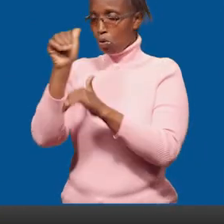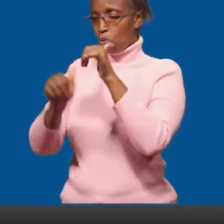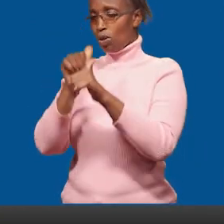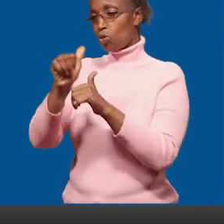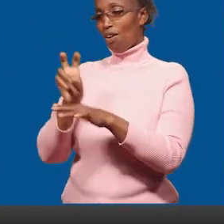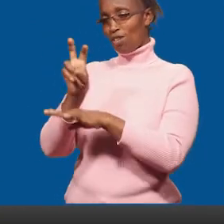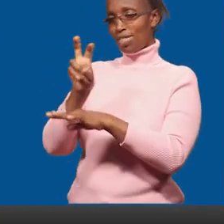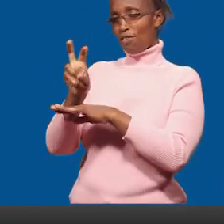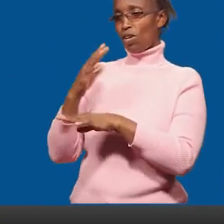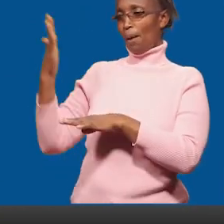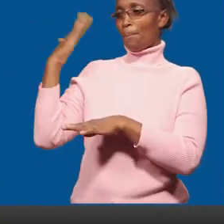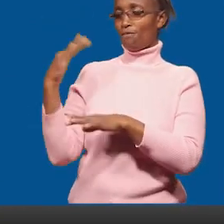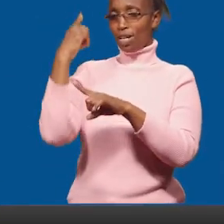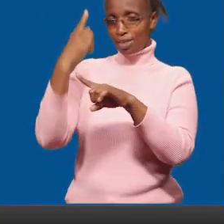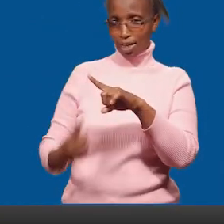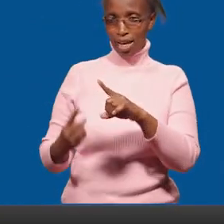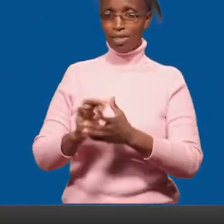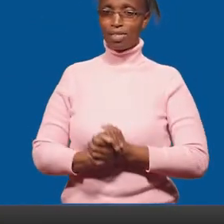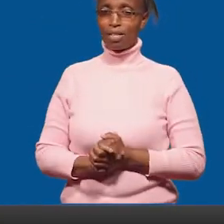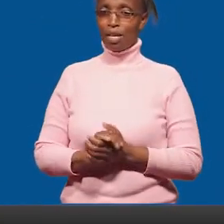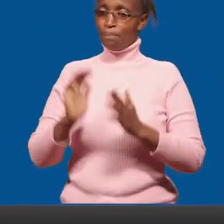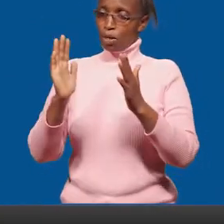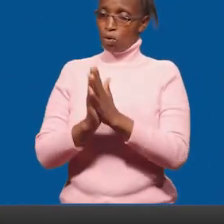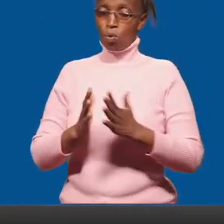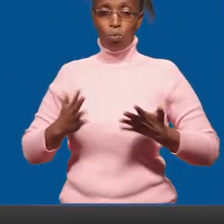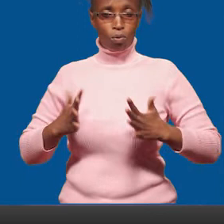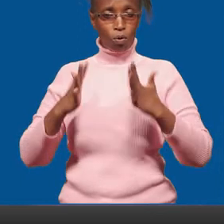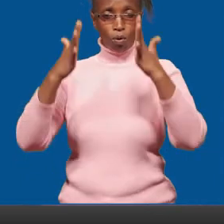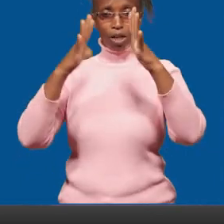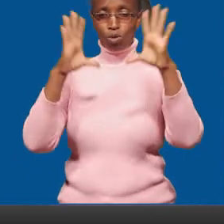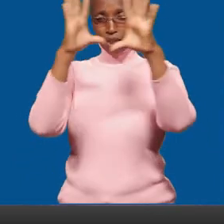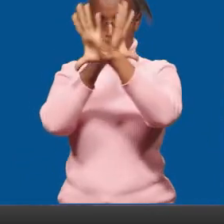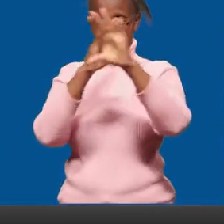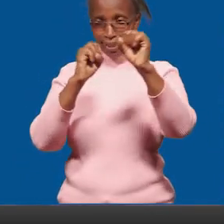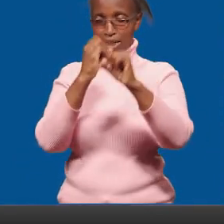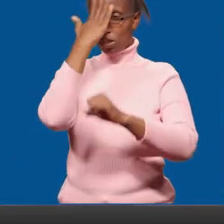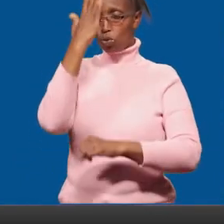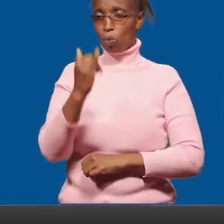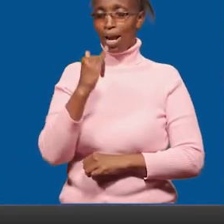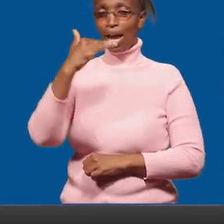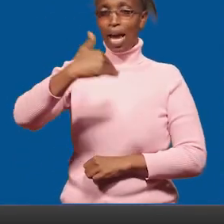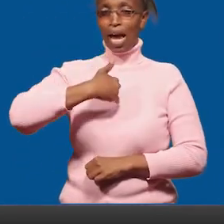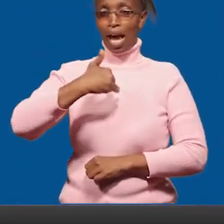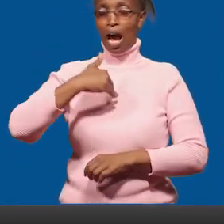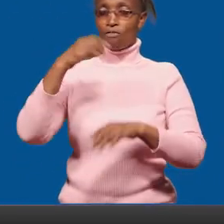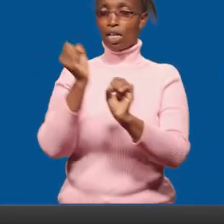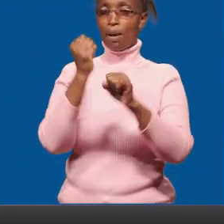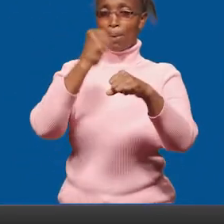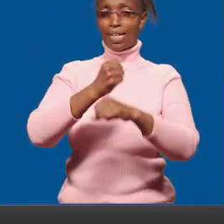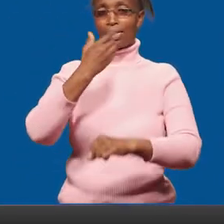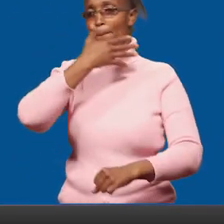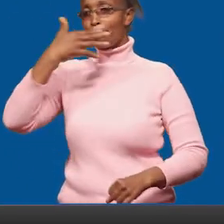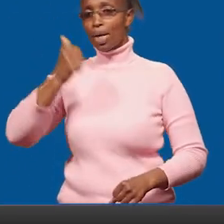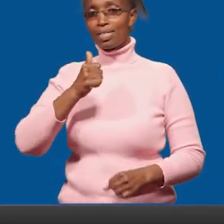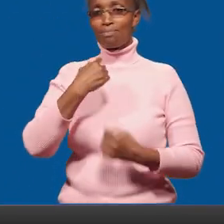country in the last few years. I would like to really congratulate the President for having made